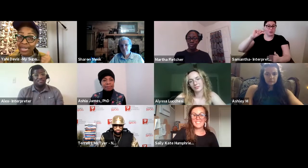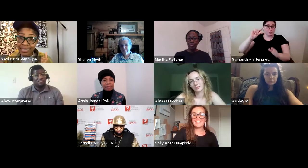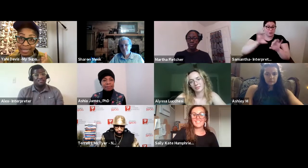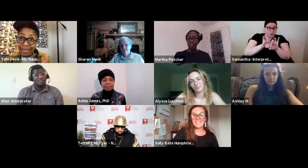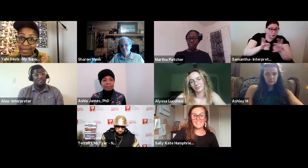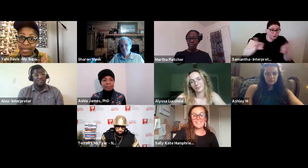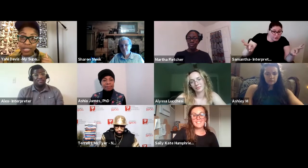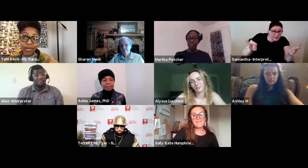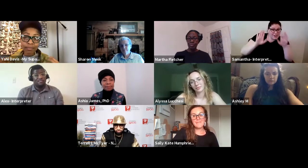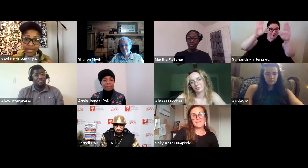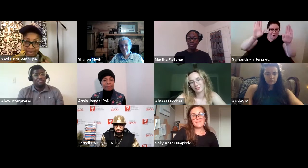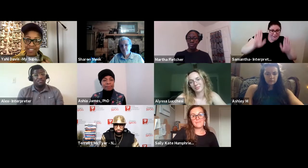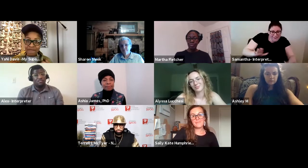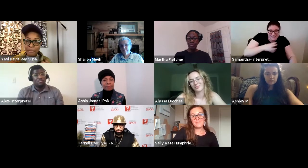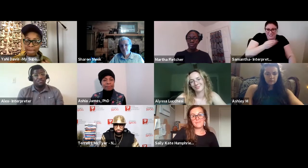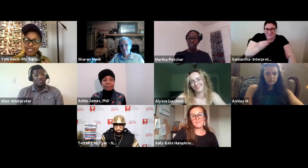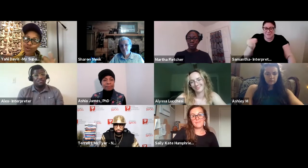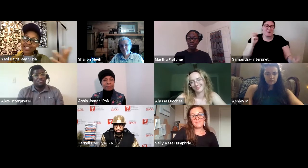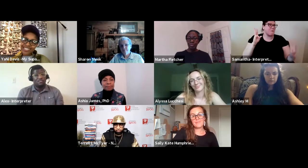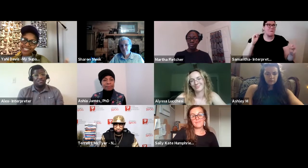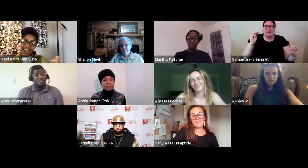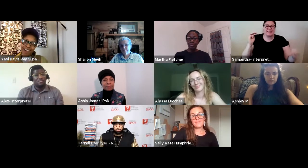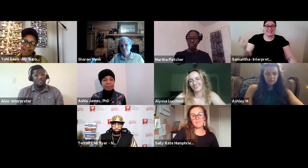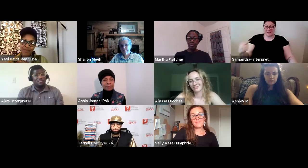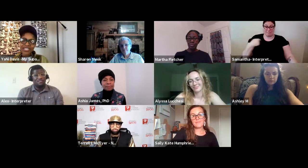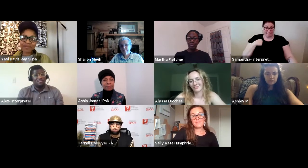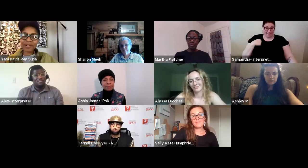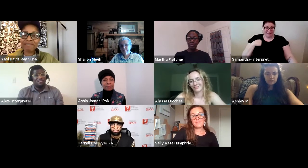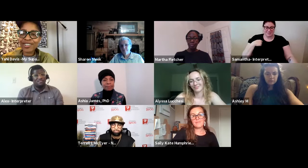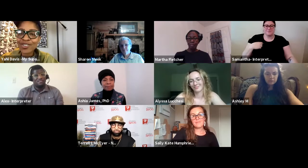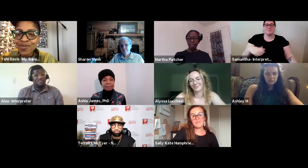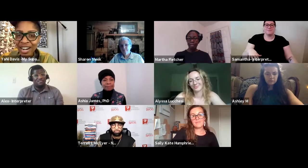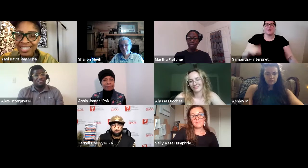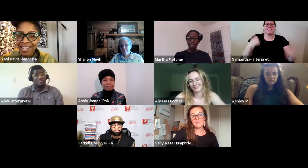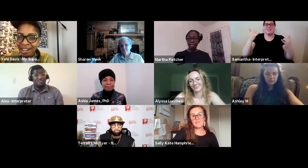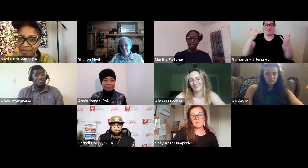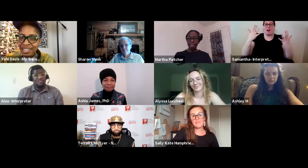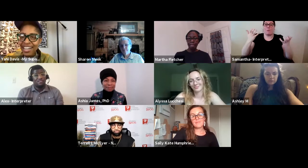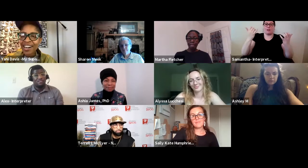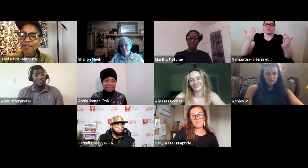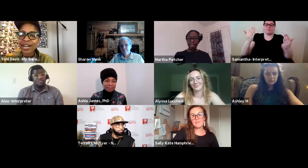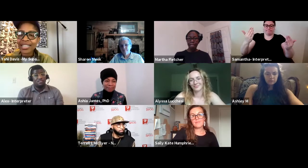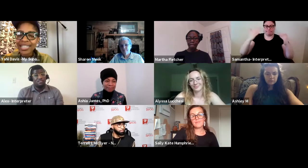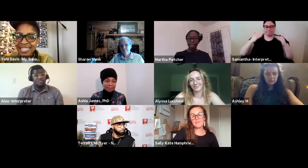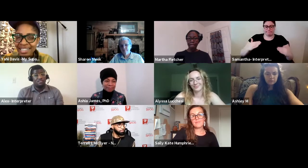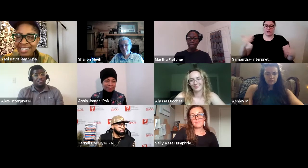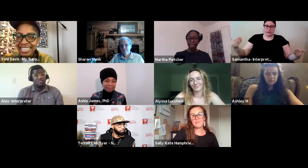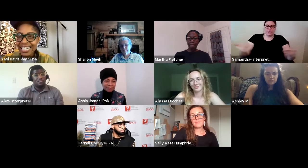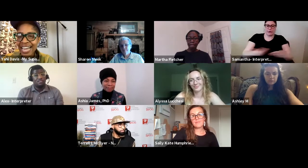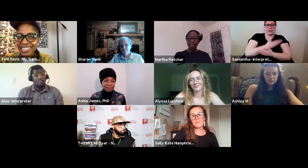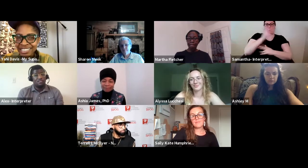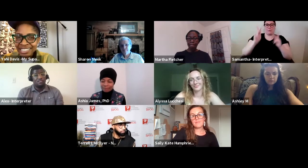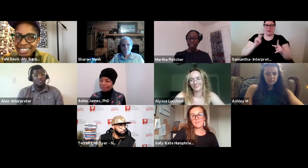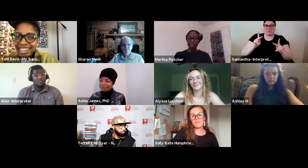and amazing to me. So at this time, I wanted to bring my new friends up, Alyssa